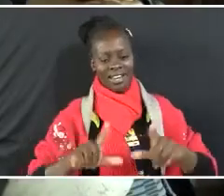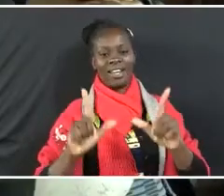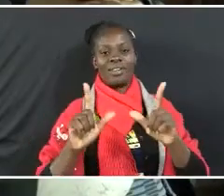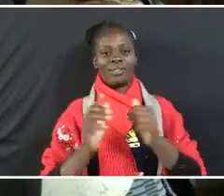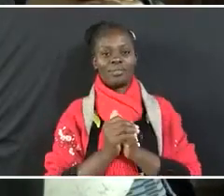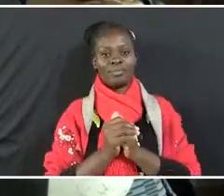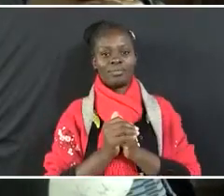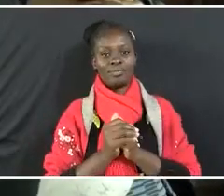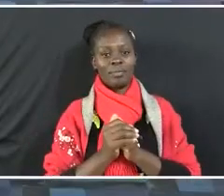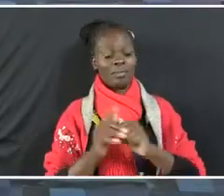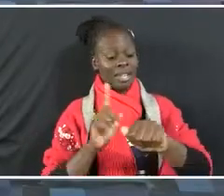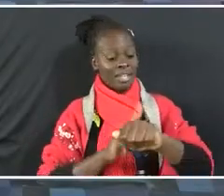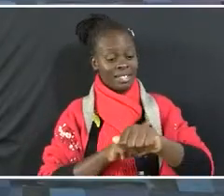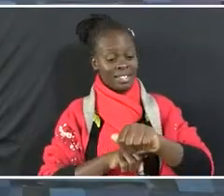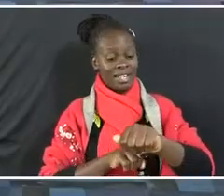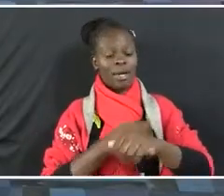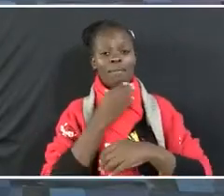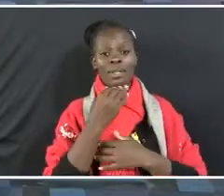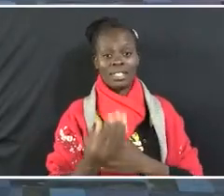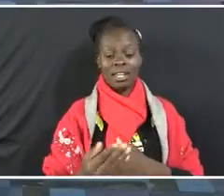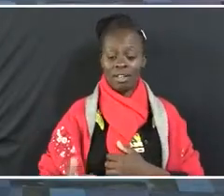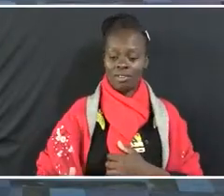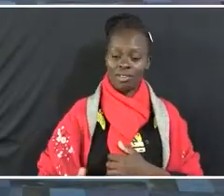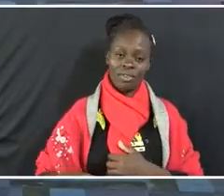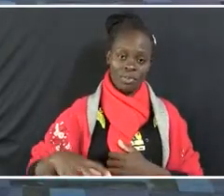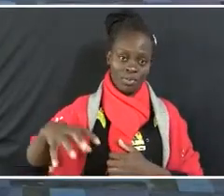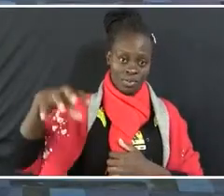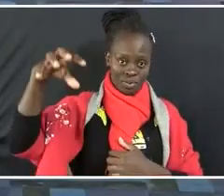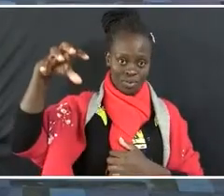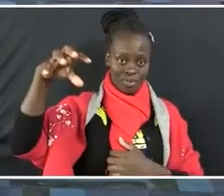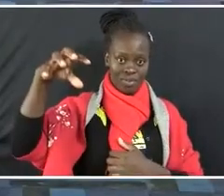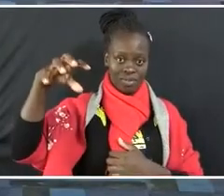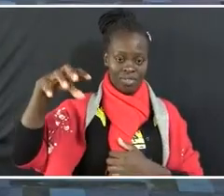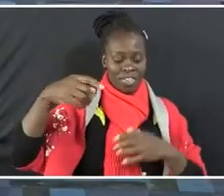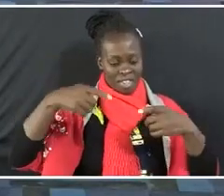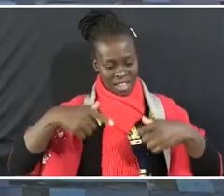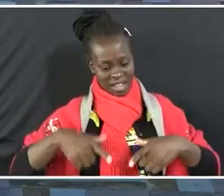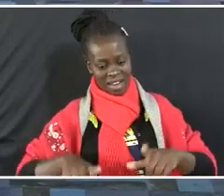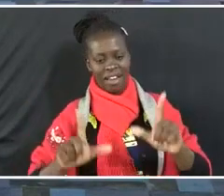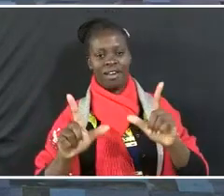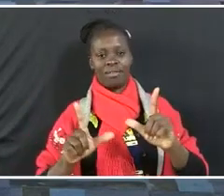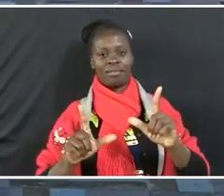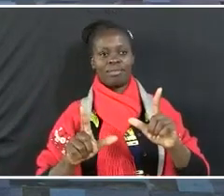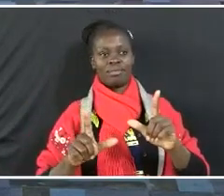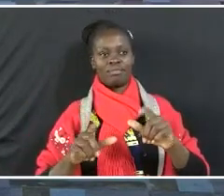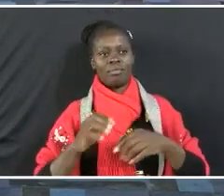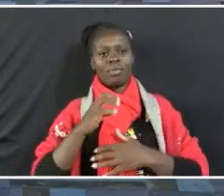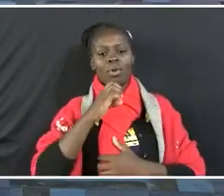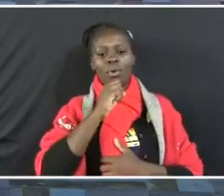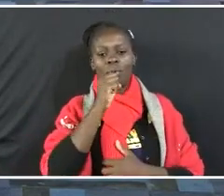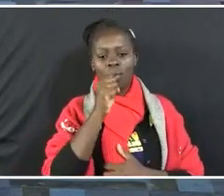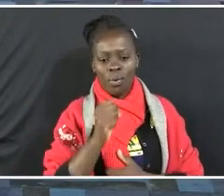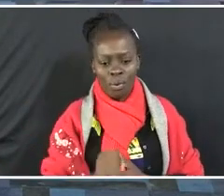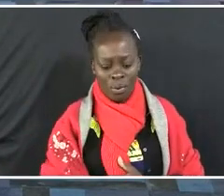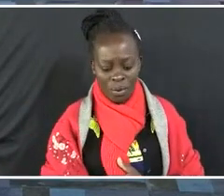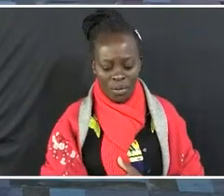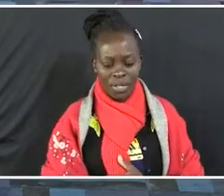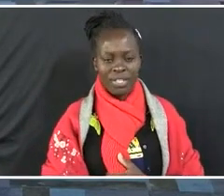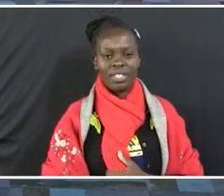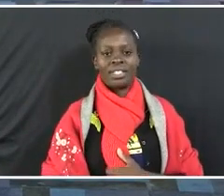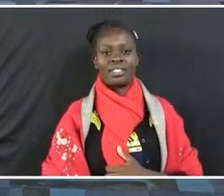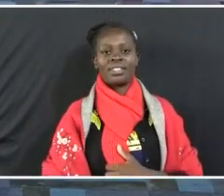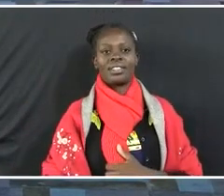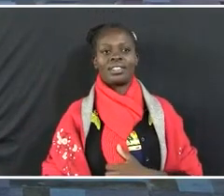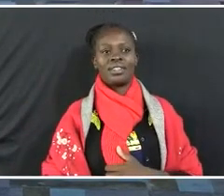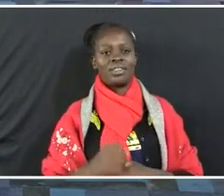You should say now, we need to be in the committee of counseling elders, consulting elders. Those elders who